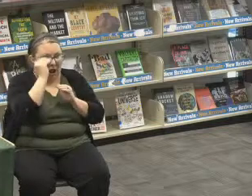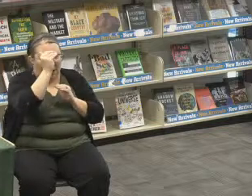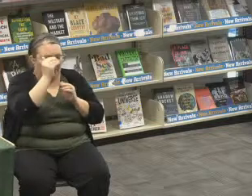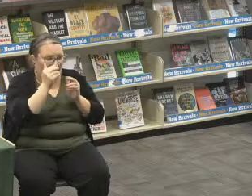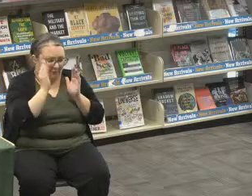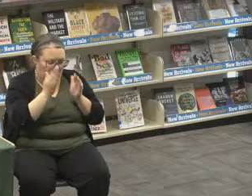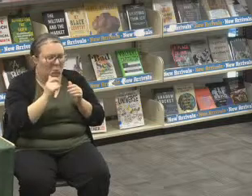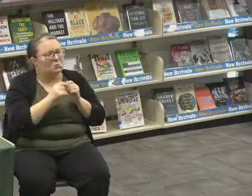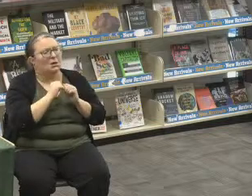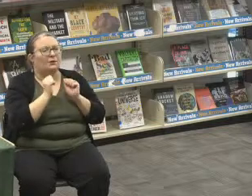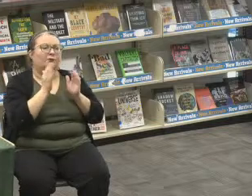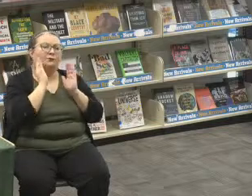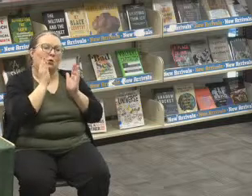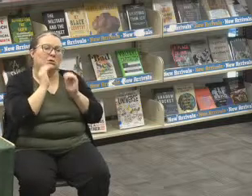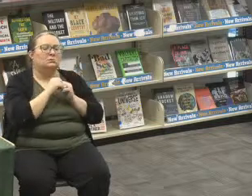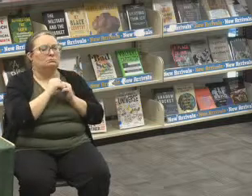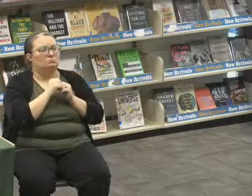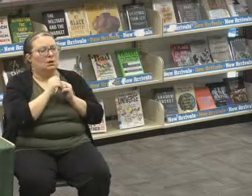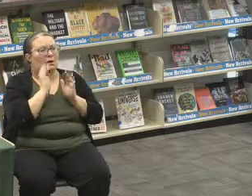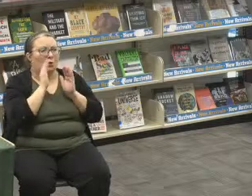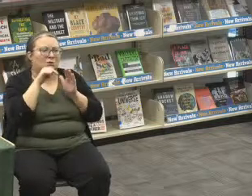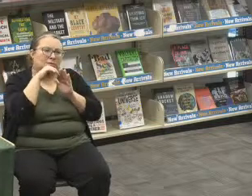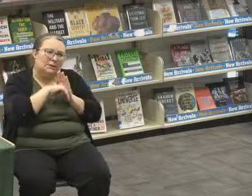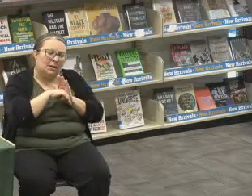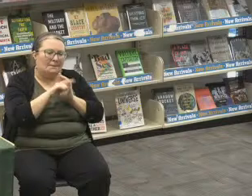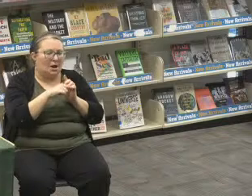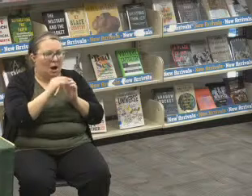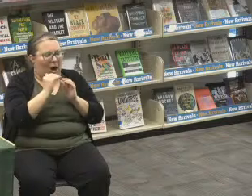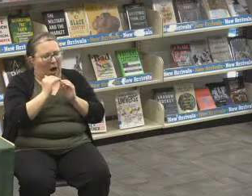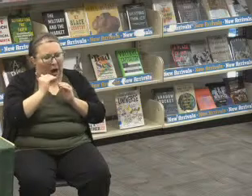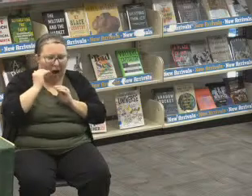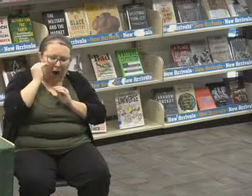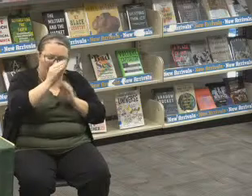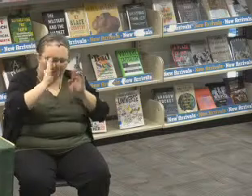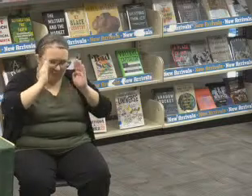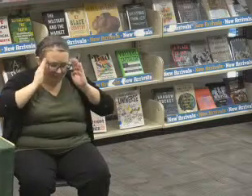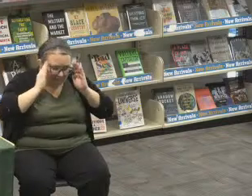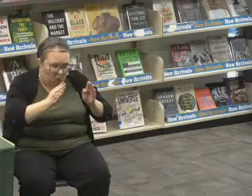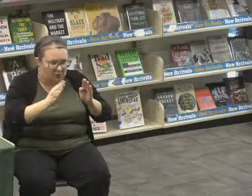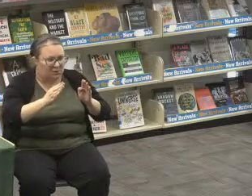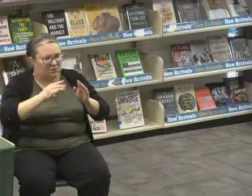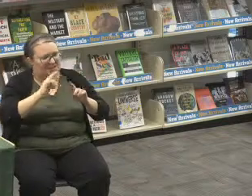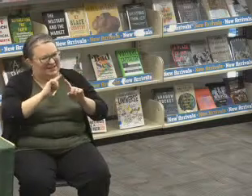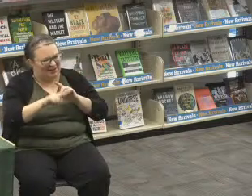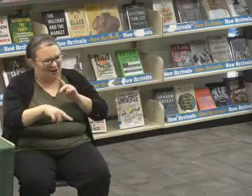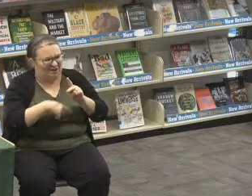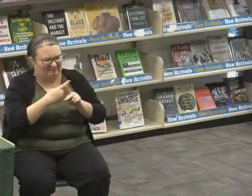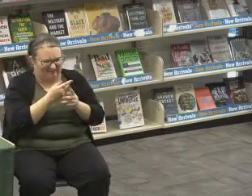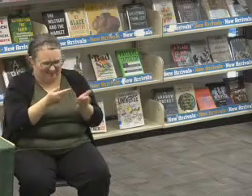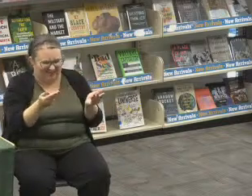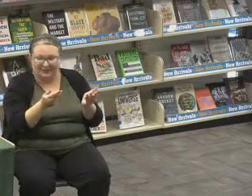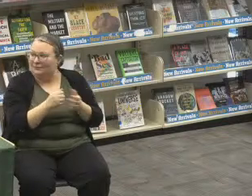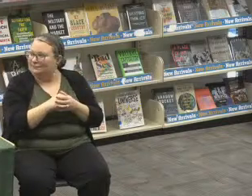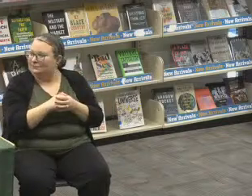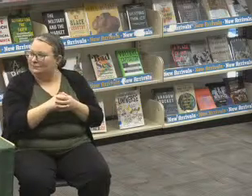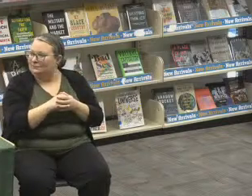can focus, and a lot of people can focus very deeply on something, but hyper-focus is a very different sort of a beast. than